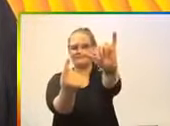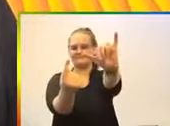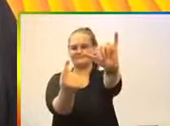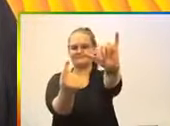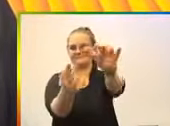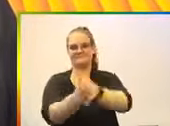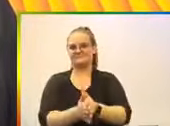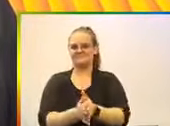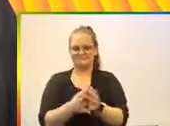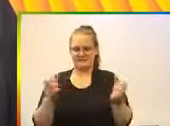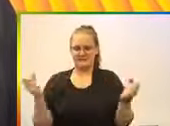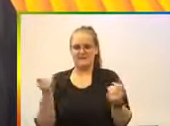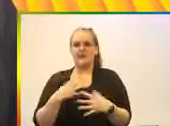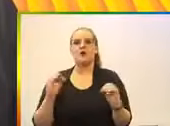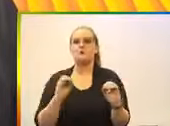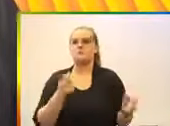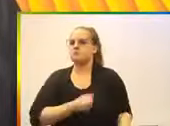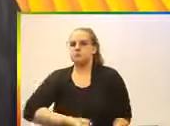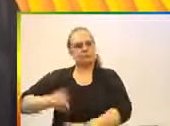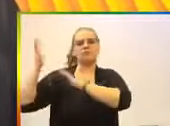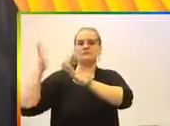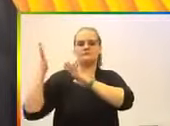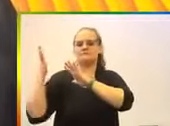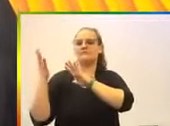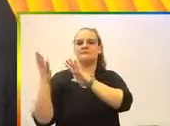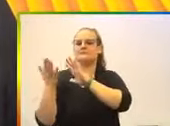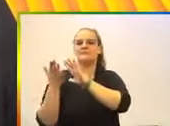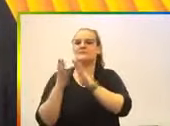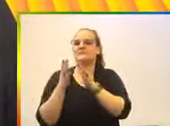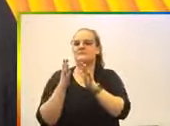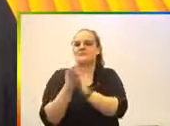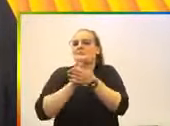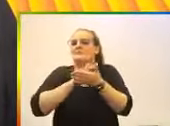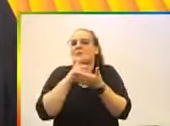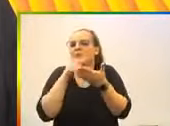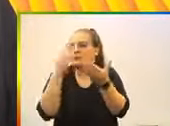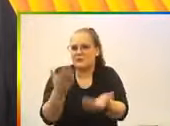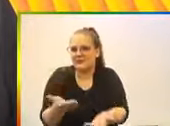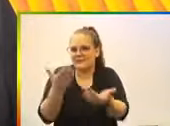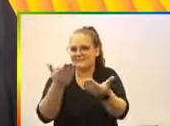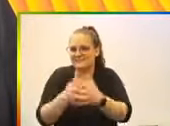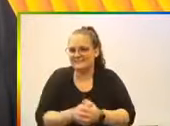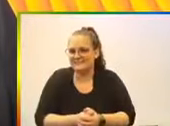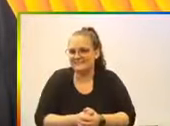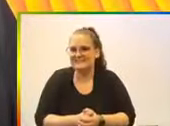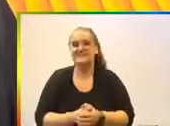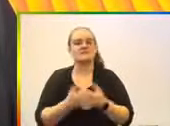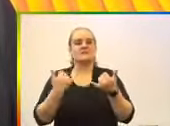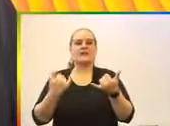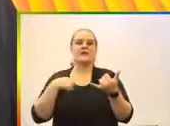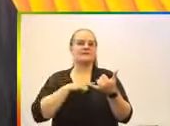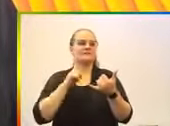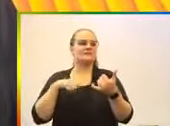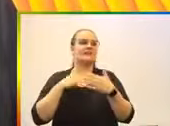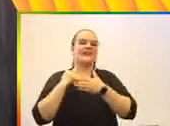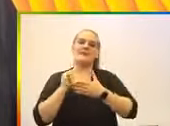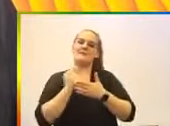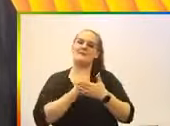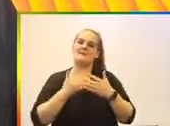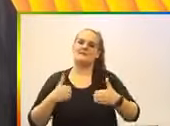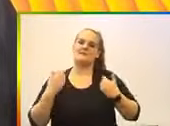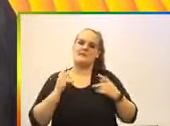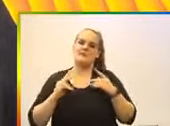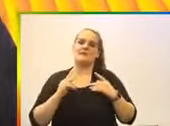Fearlessly be yourself. Let's help our youth fearlessly be themselves. Thank